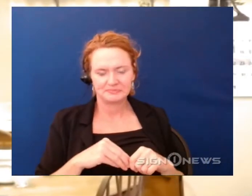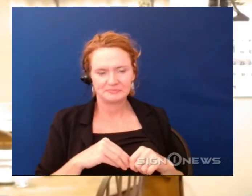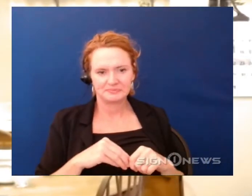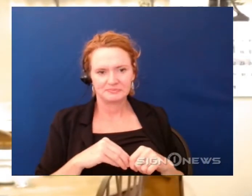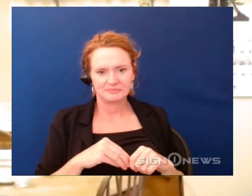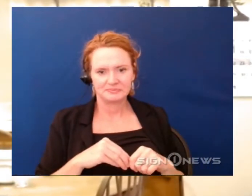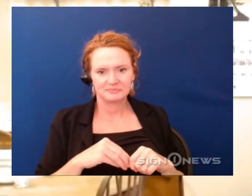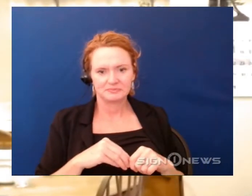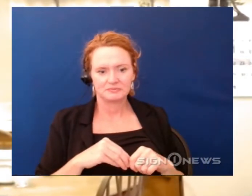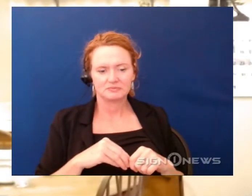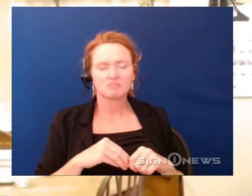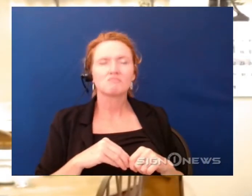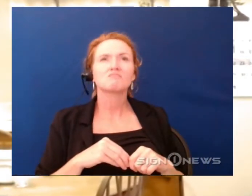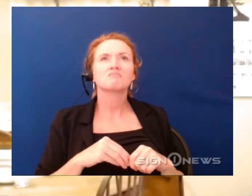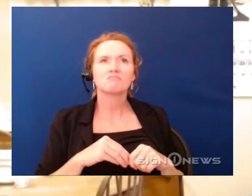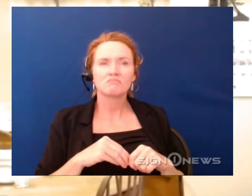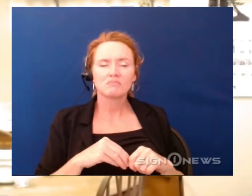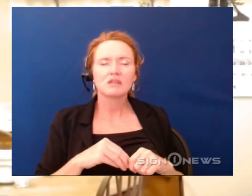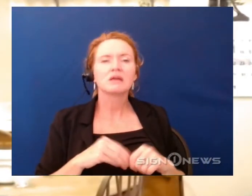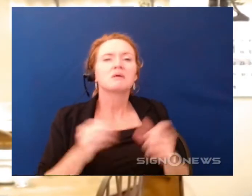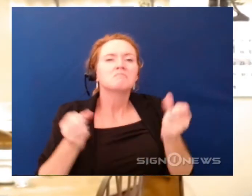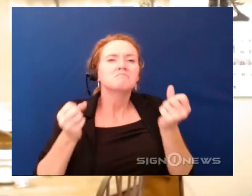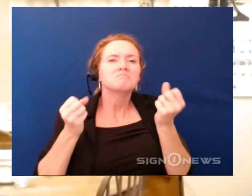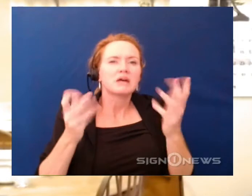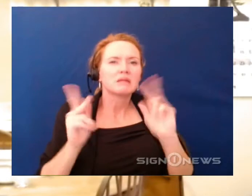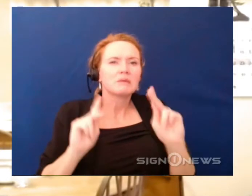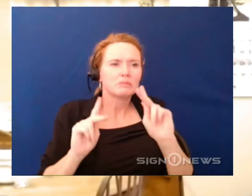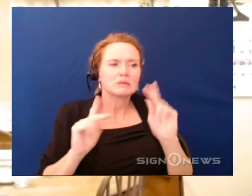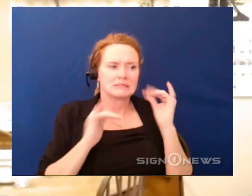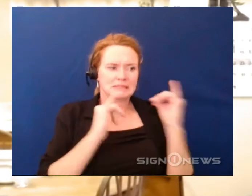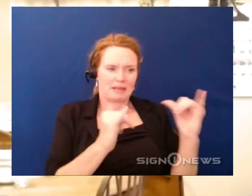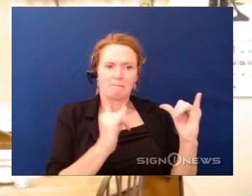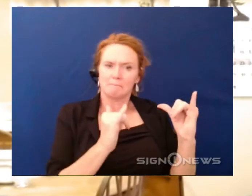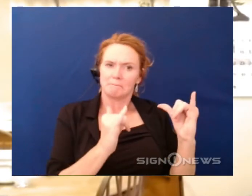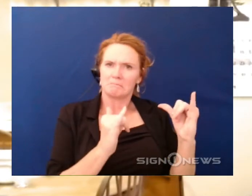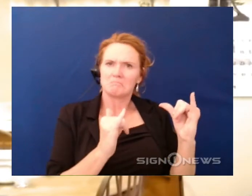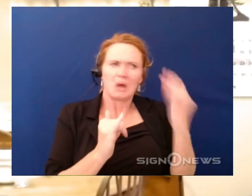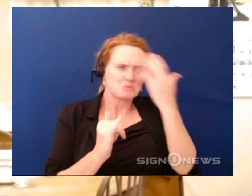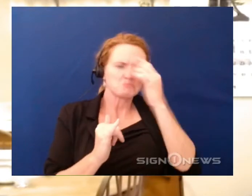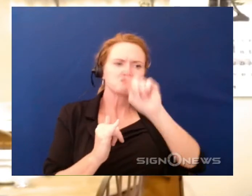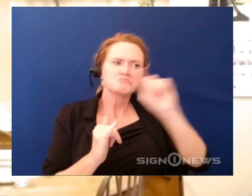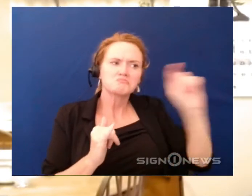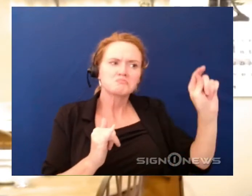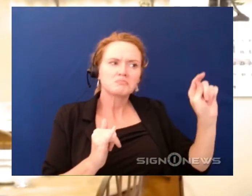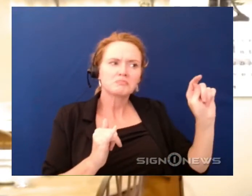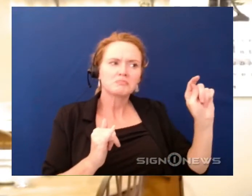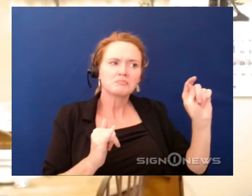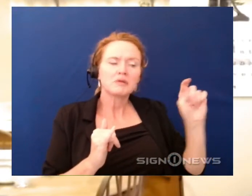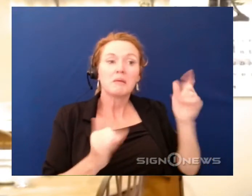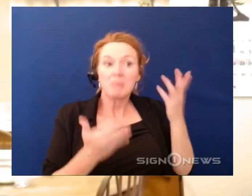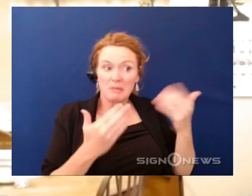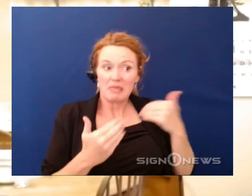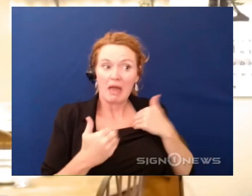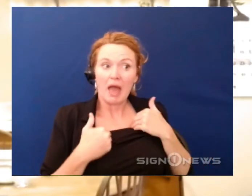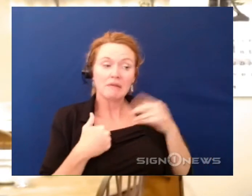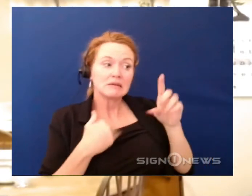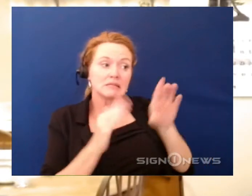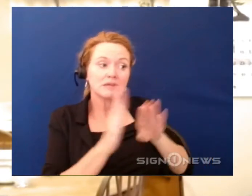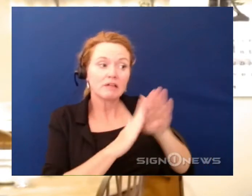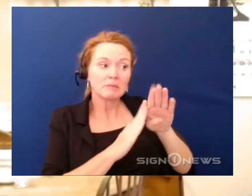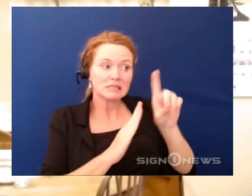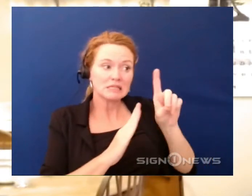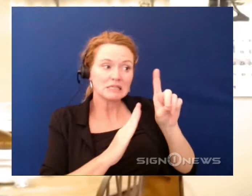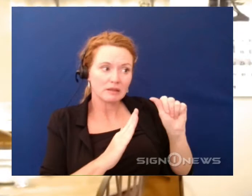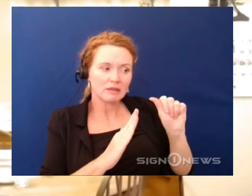I know many people who are in a similar situation like myself, but they have a developmental disability and they get help